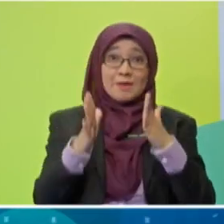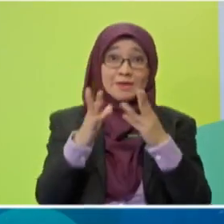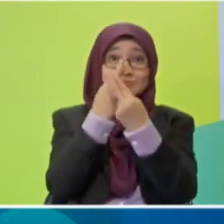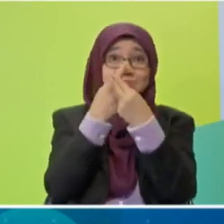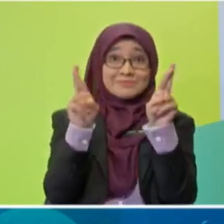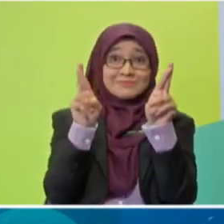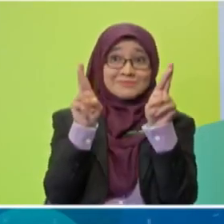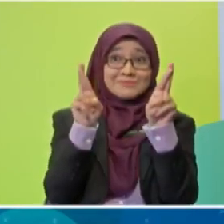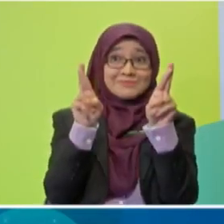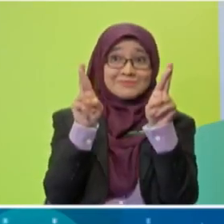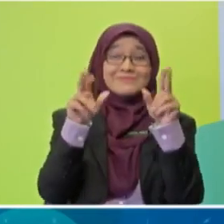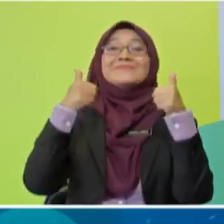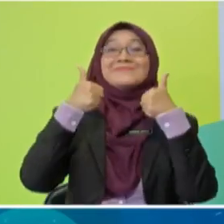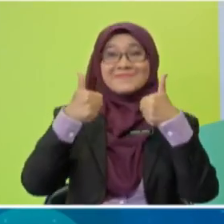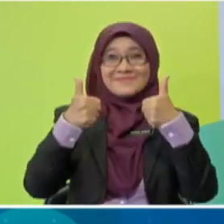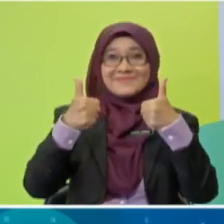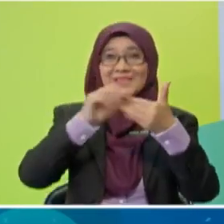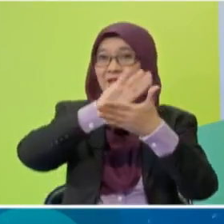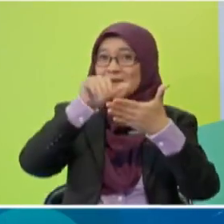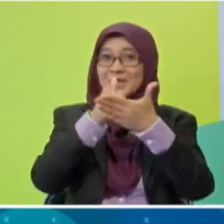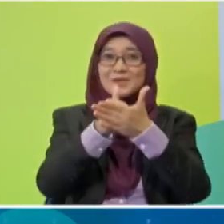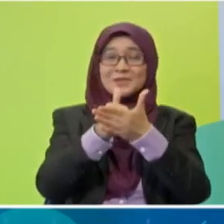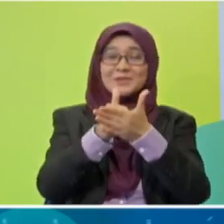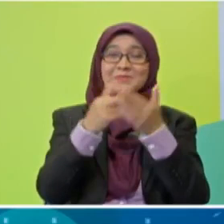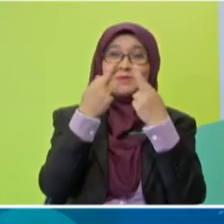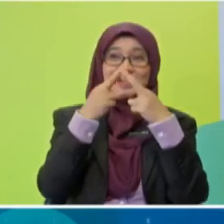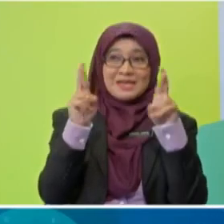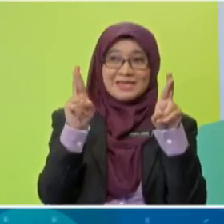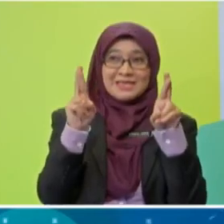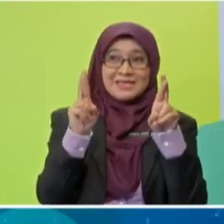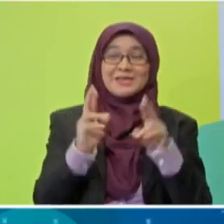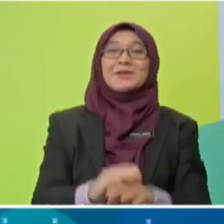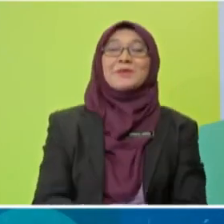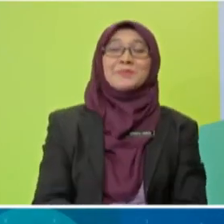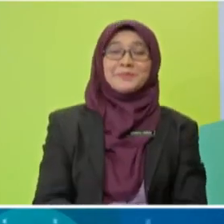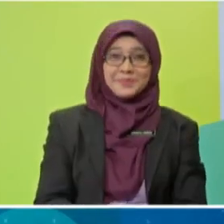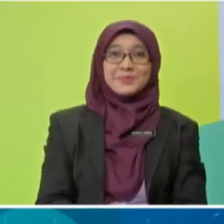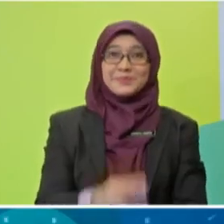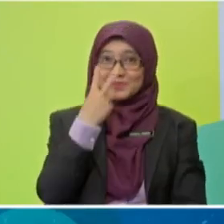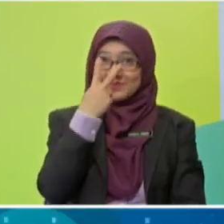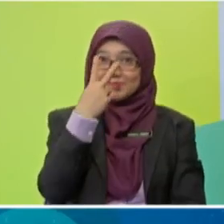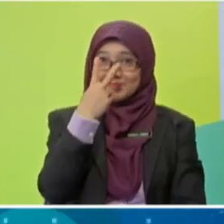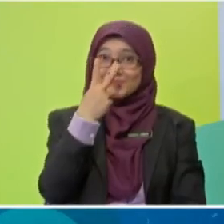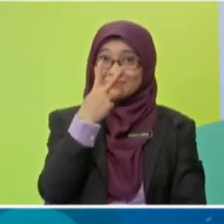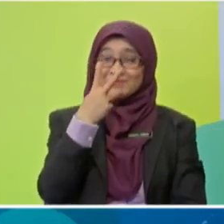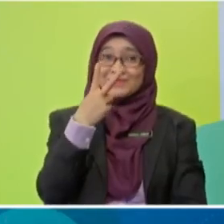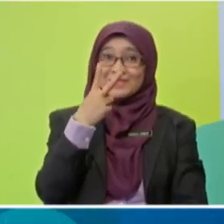Ready? Oh yes. So get a Yes. thumbs Okay, up. cheer up. Okay. Let's look at the questions. But you're going to give Yes. very quick answers. Teacher